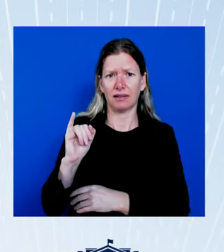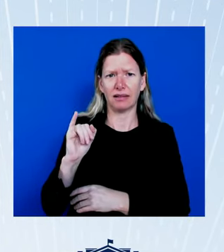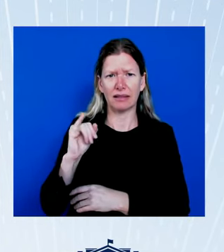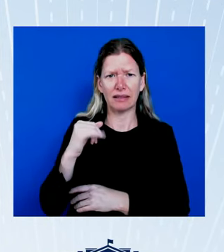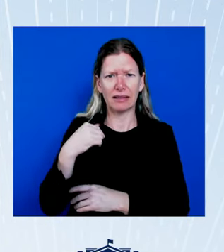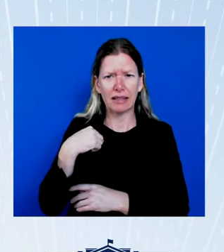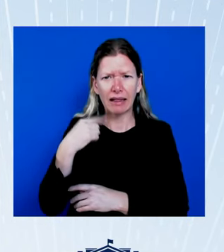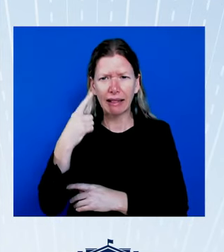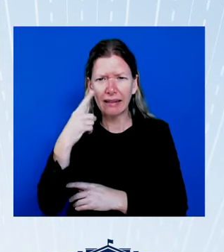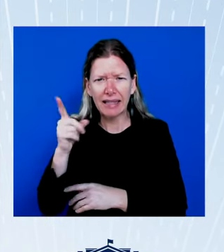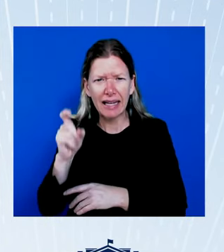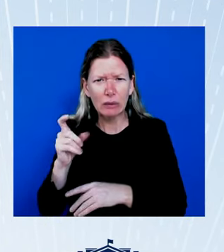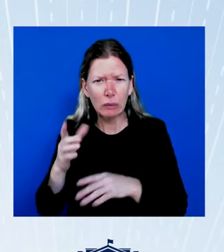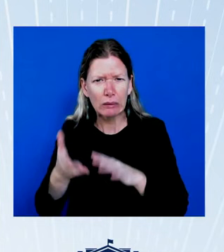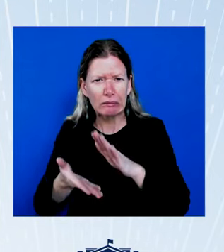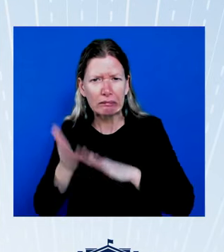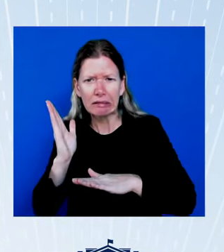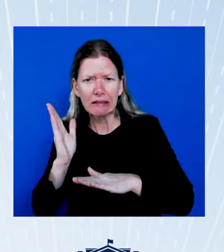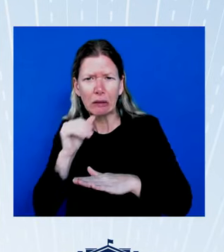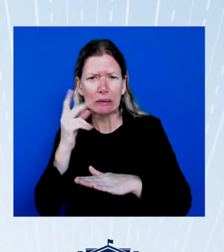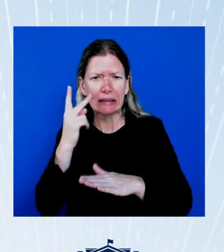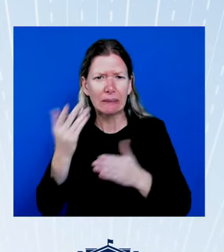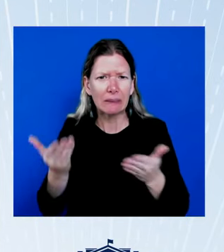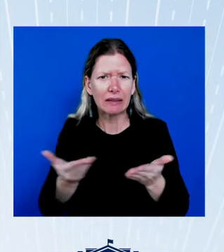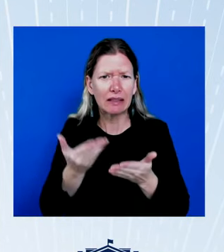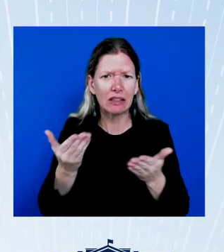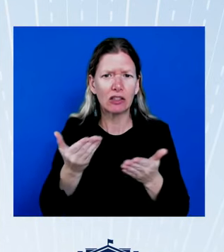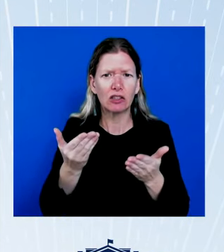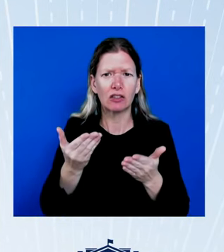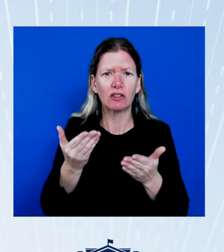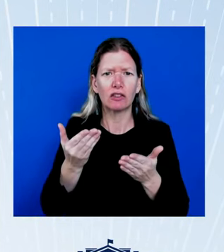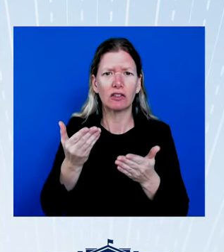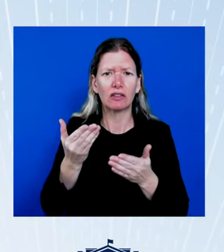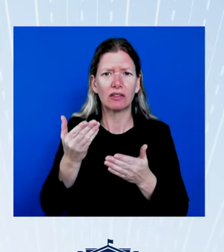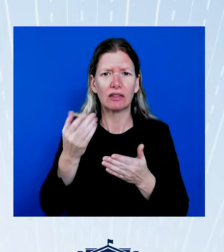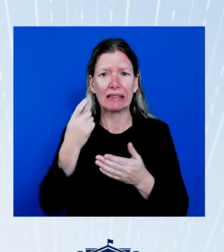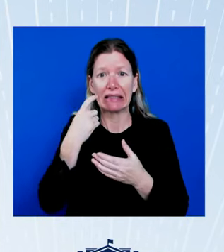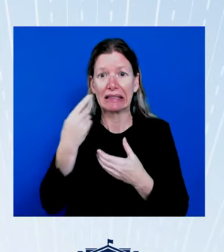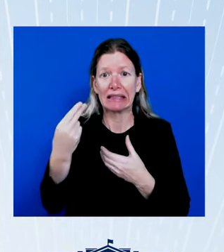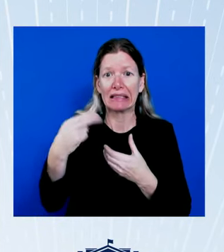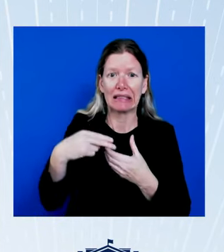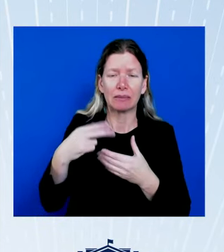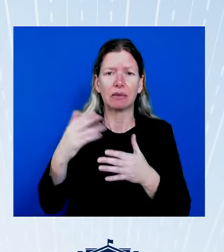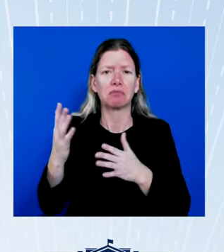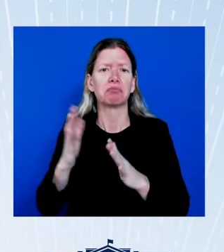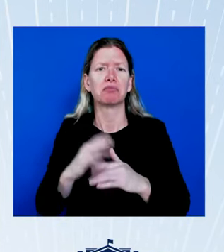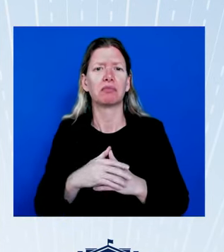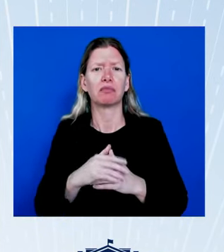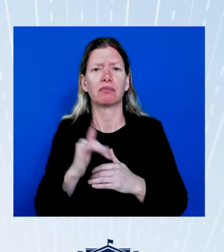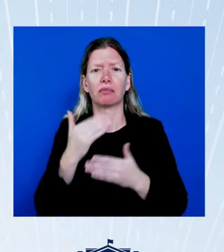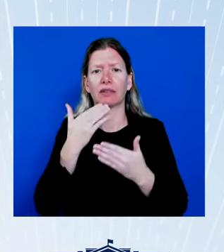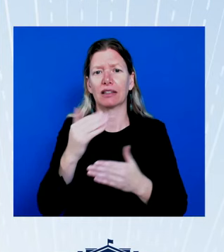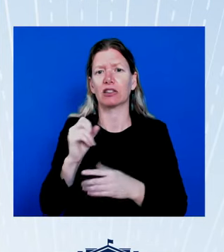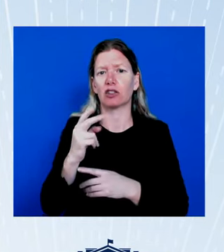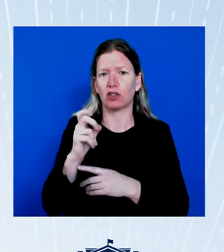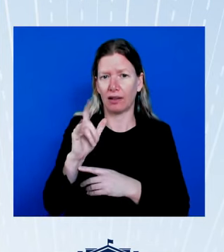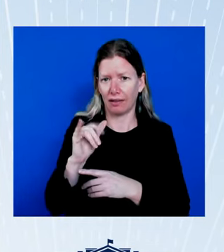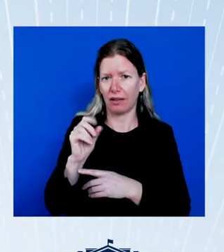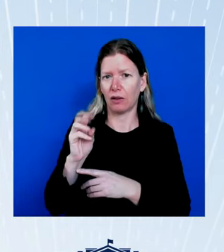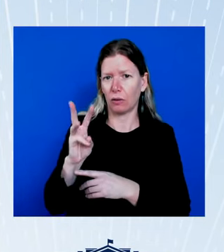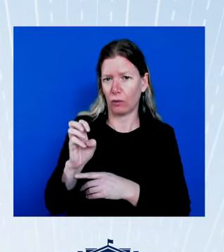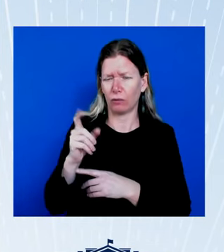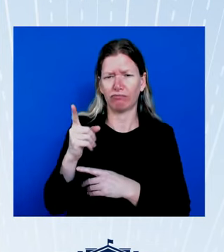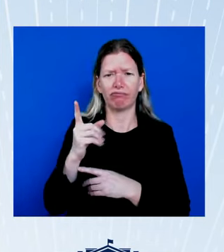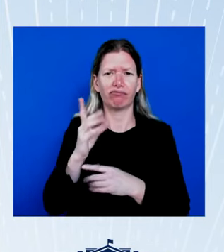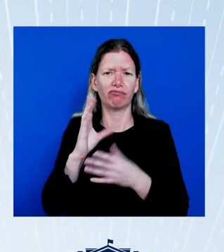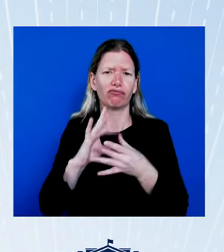us, and of course, our chair, Shelley Lowe, who spoke so beautifully and eloquently. Thank you for your